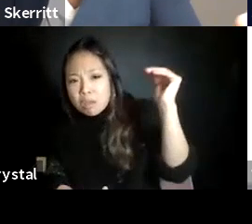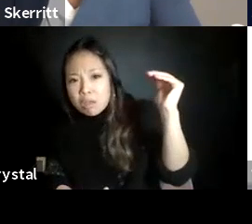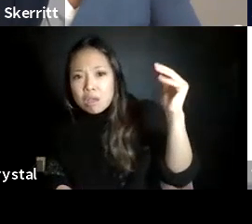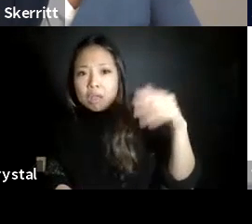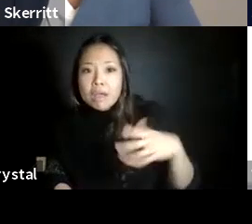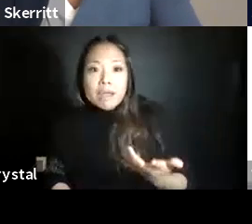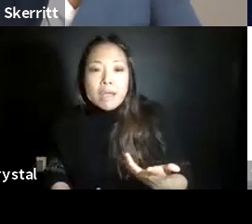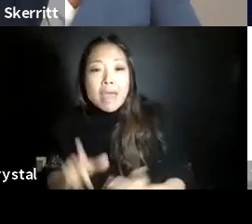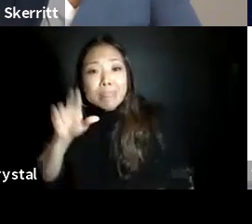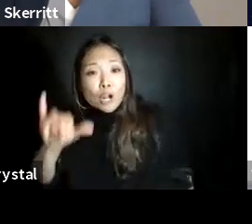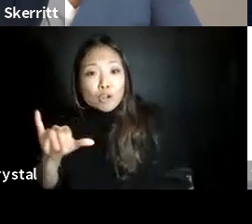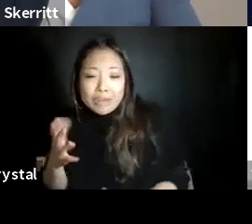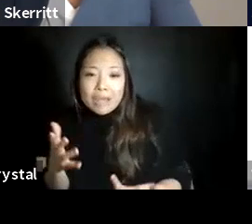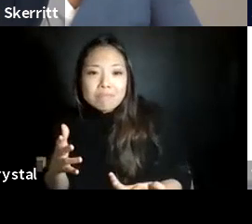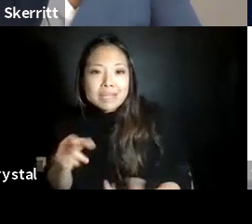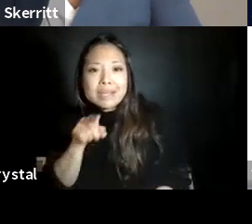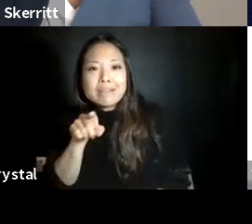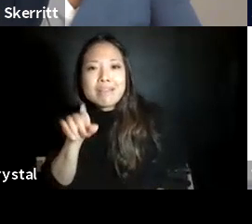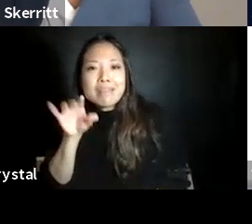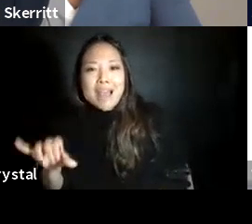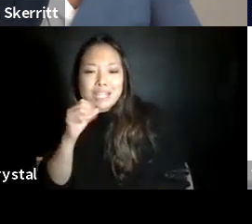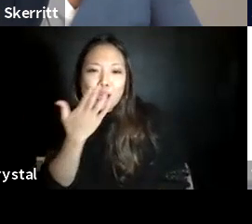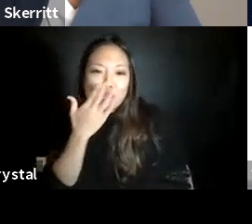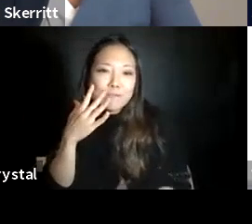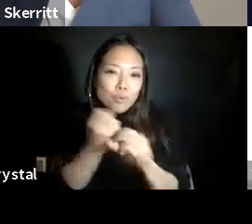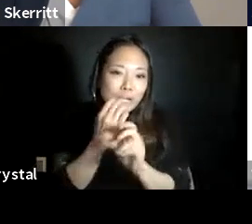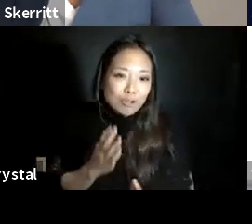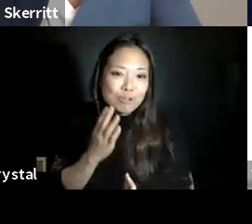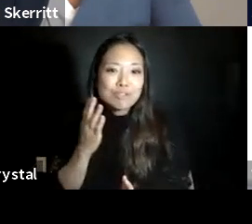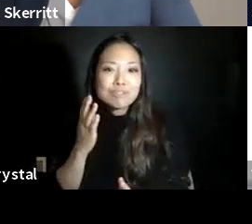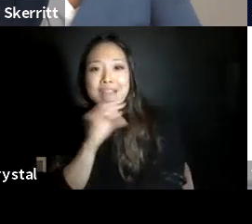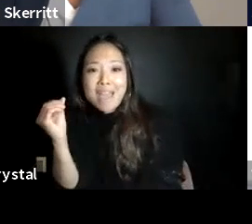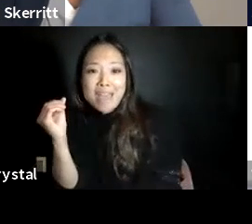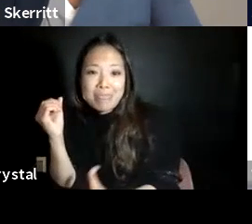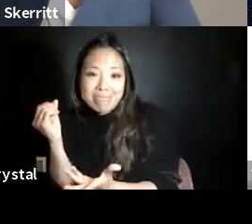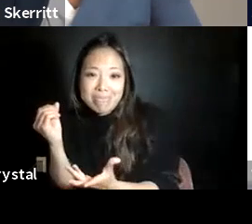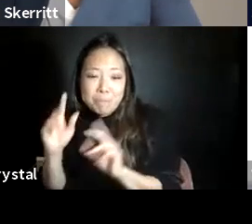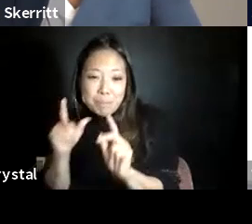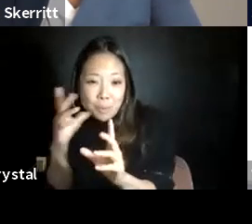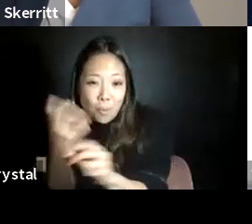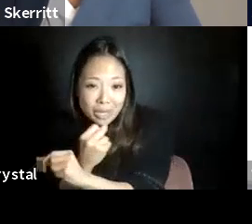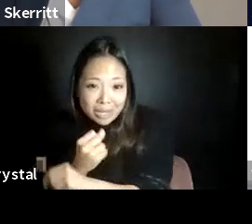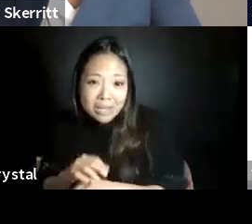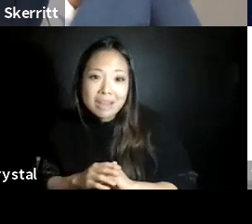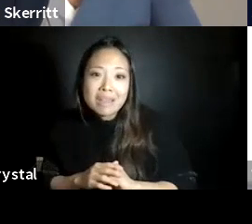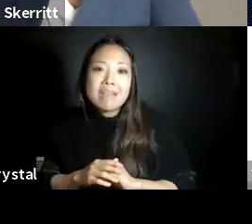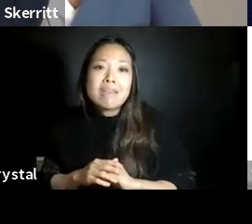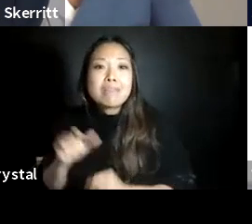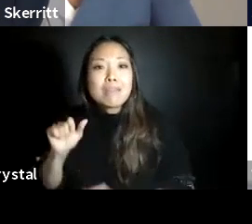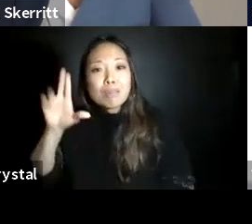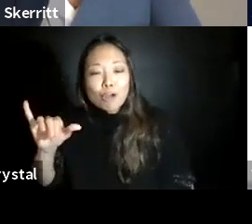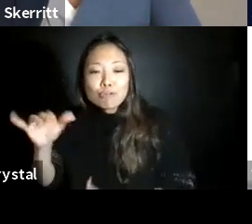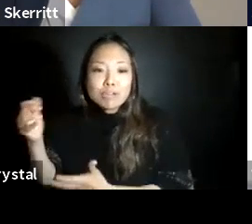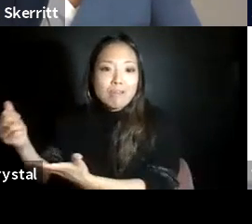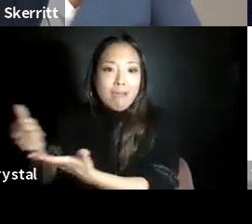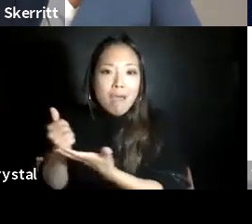or the losers to have that. It mitigates all of the gaming that comes with privilege.